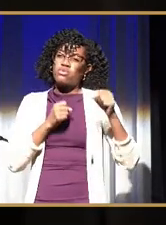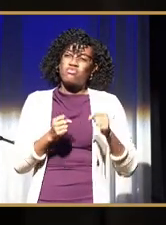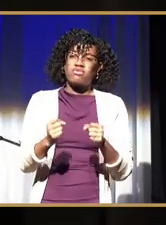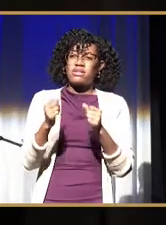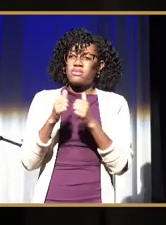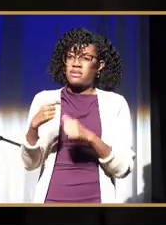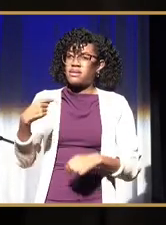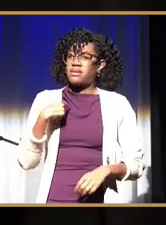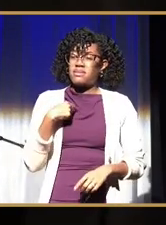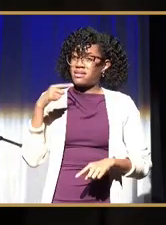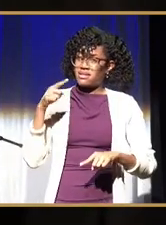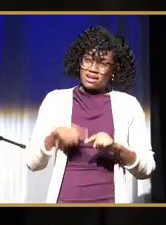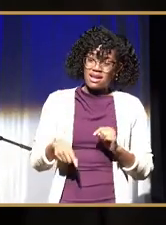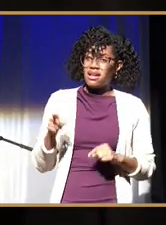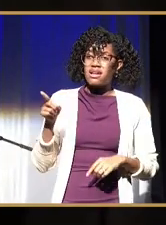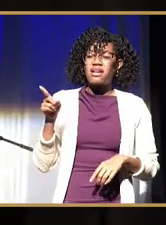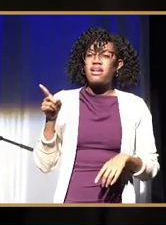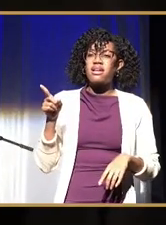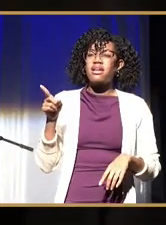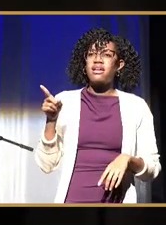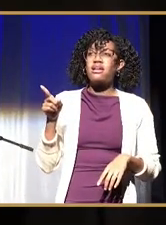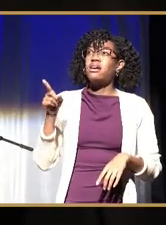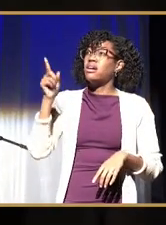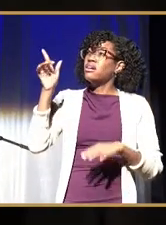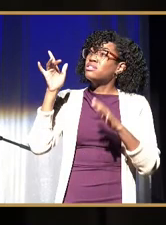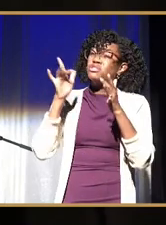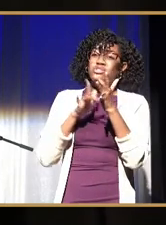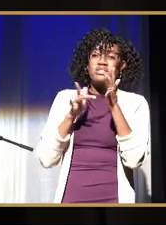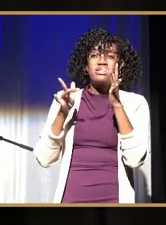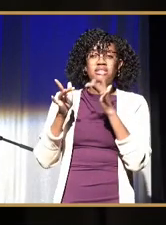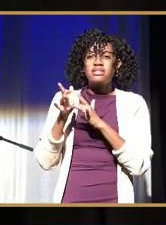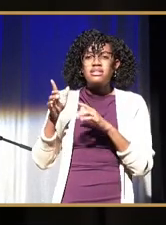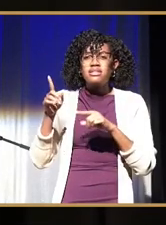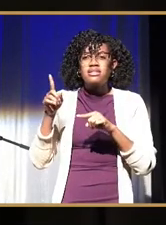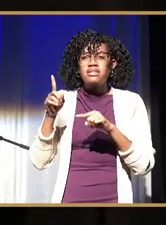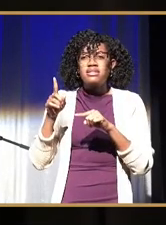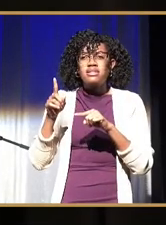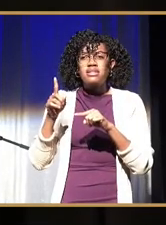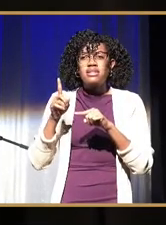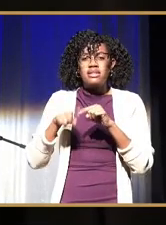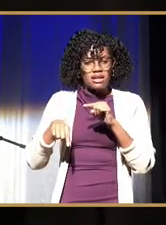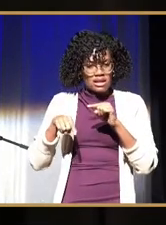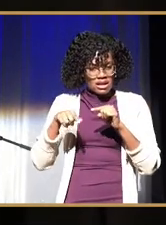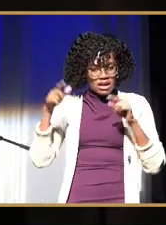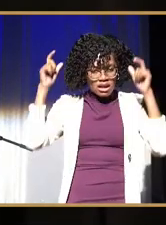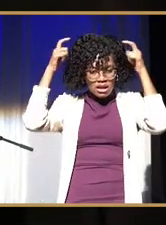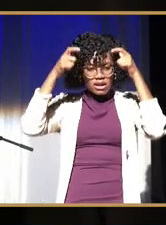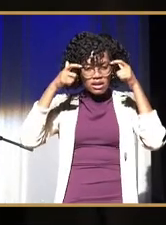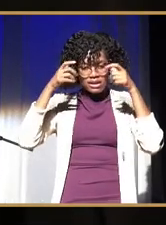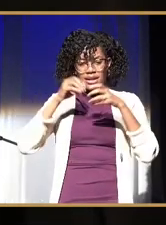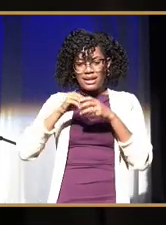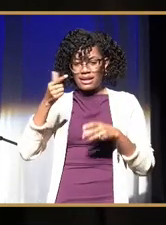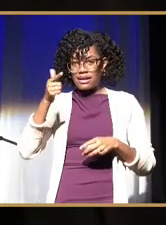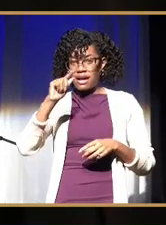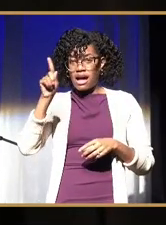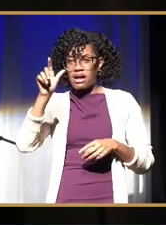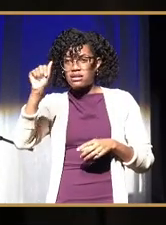if my Jesus can't put on a kufiya in Gaza,